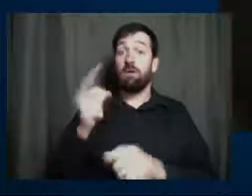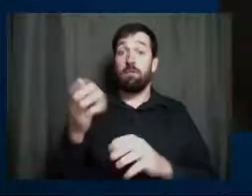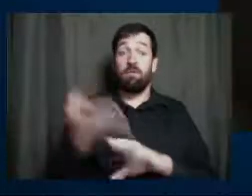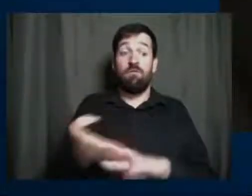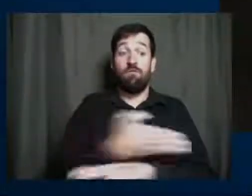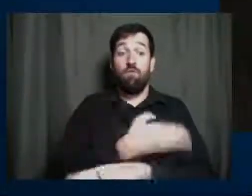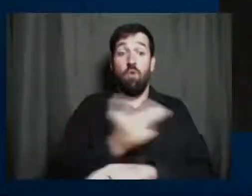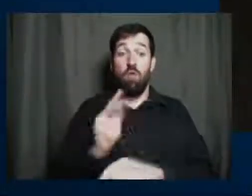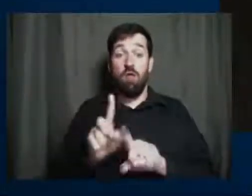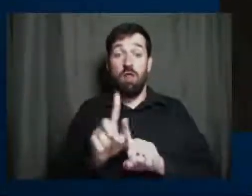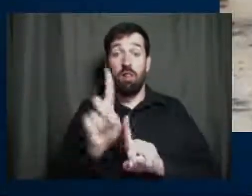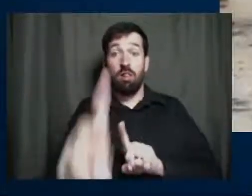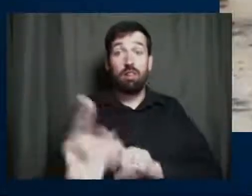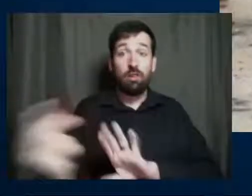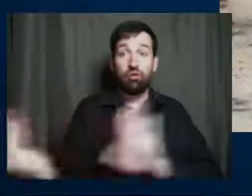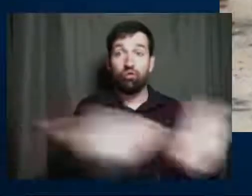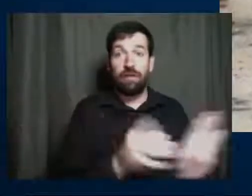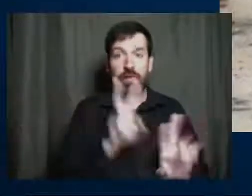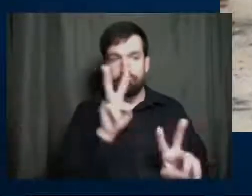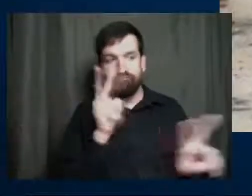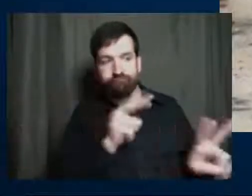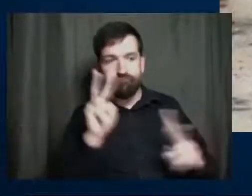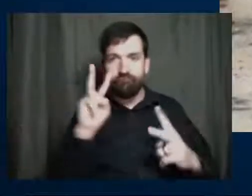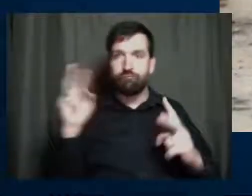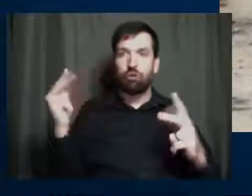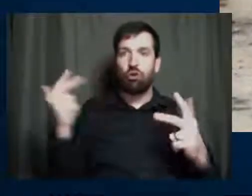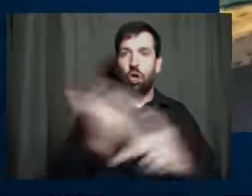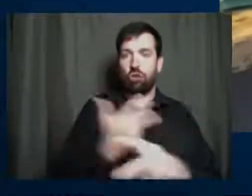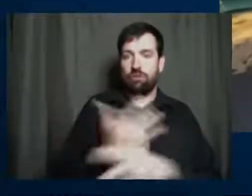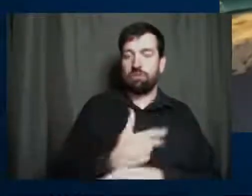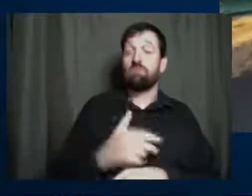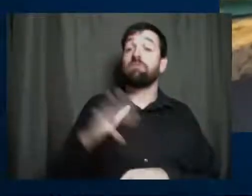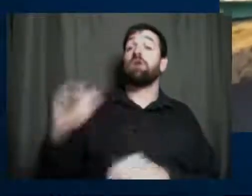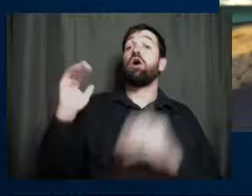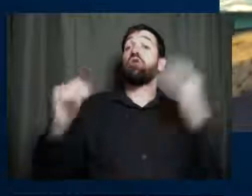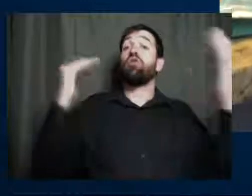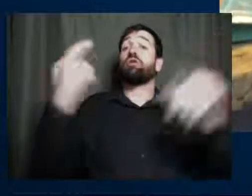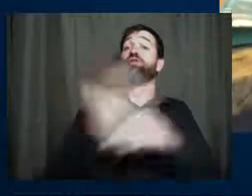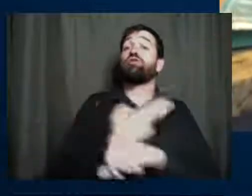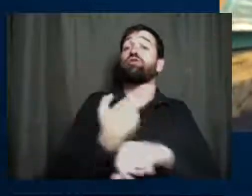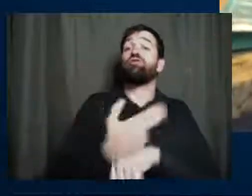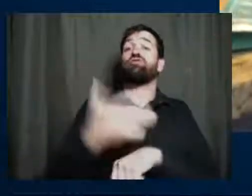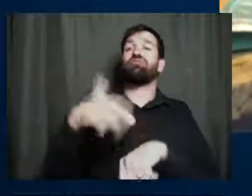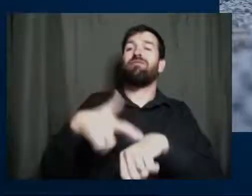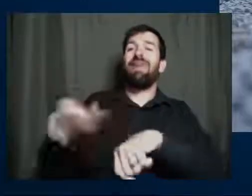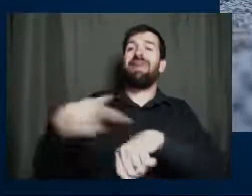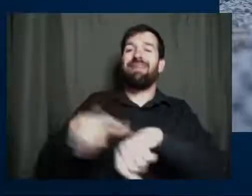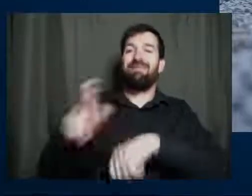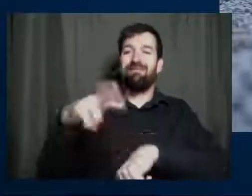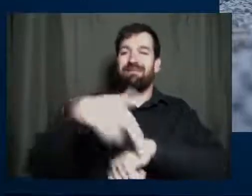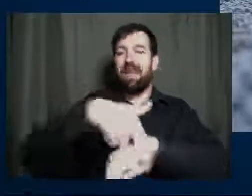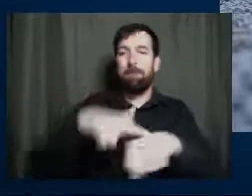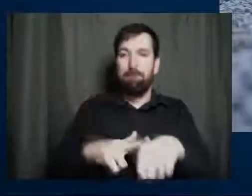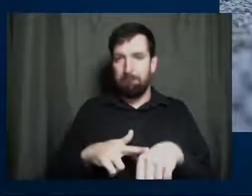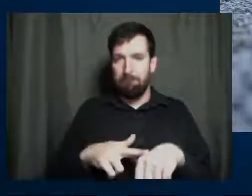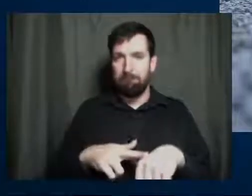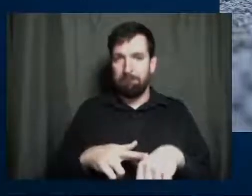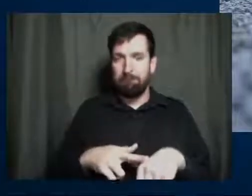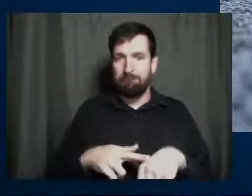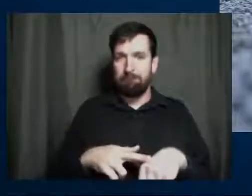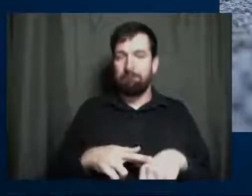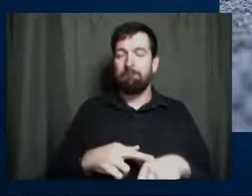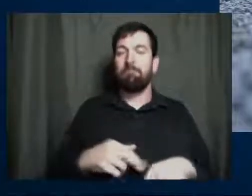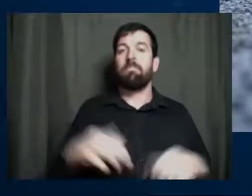street. Have your adults put reflective tape on your costume. Sunnye says it's